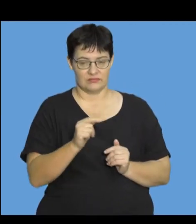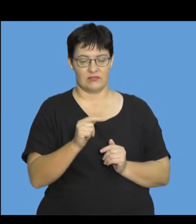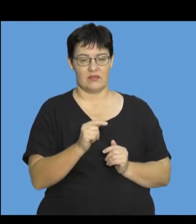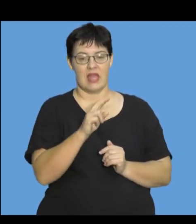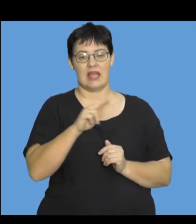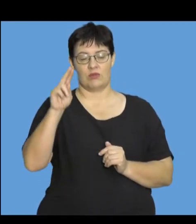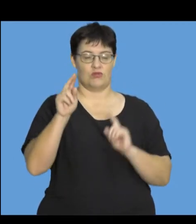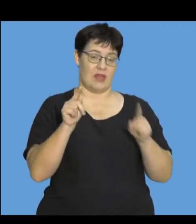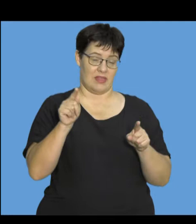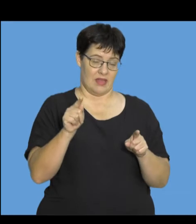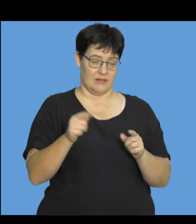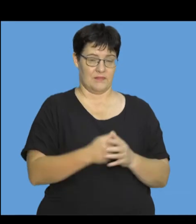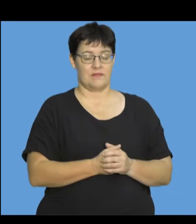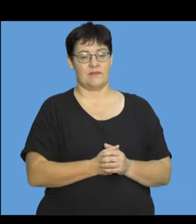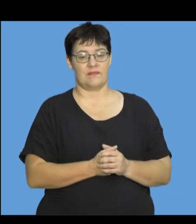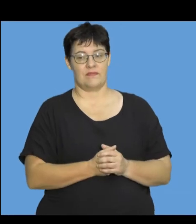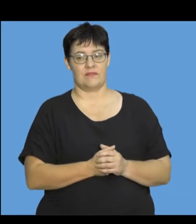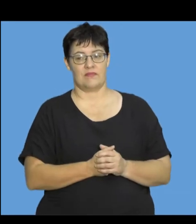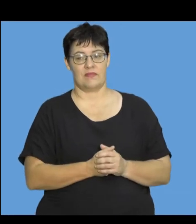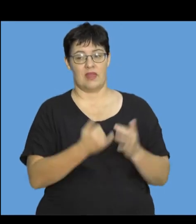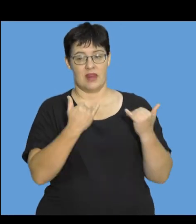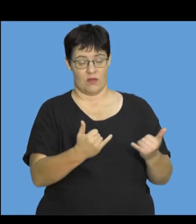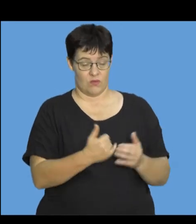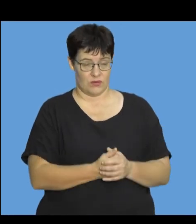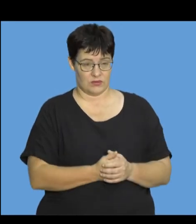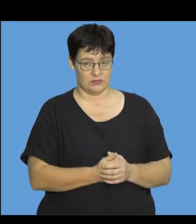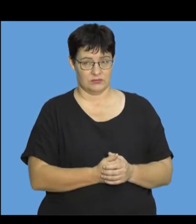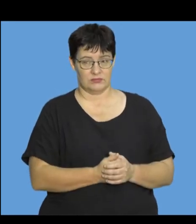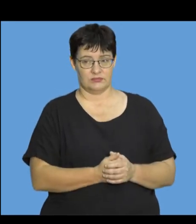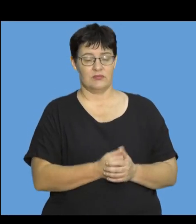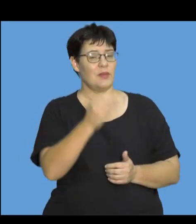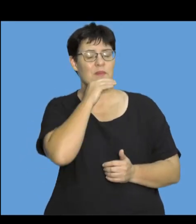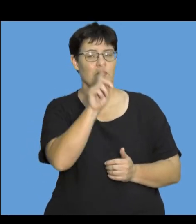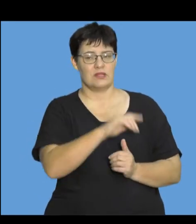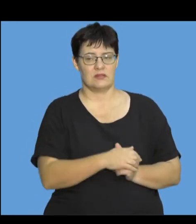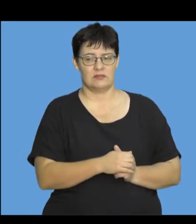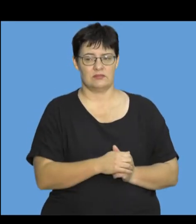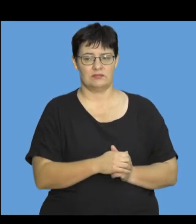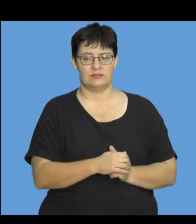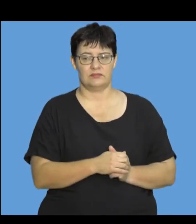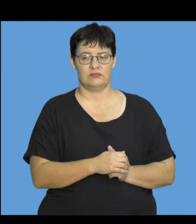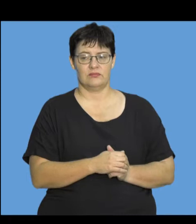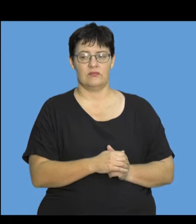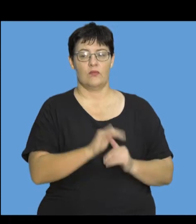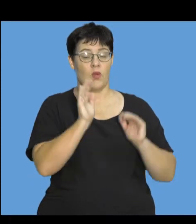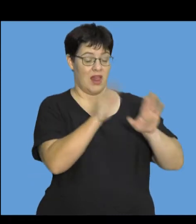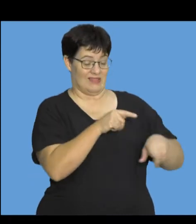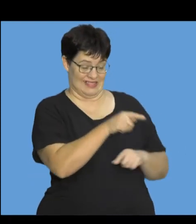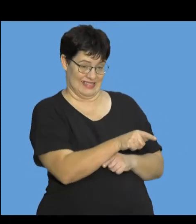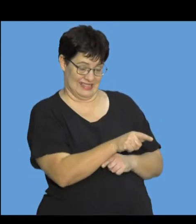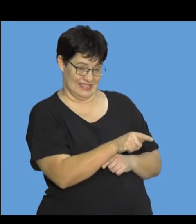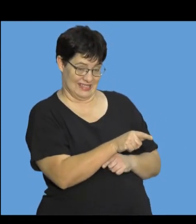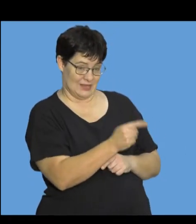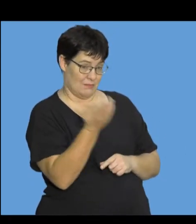the other. Now, with this one, what this means is we left it at this point